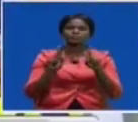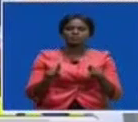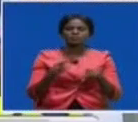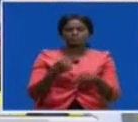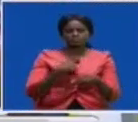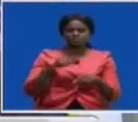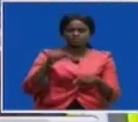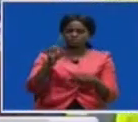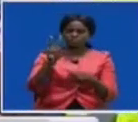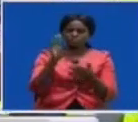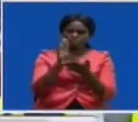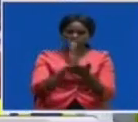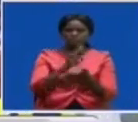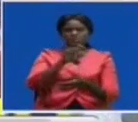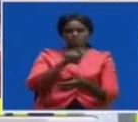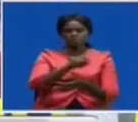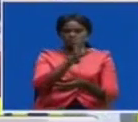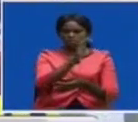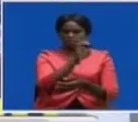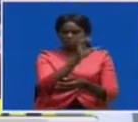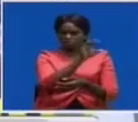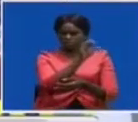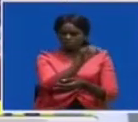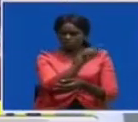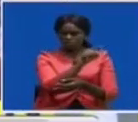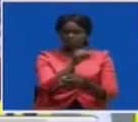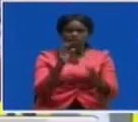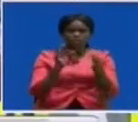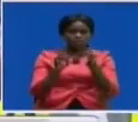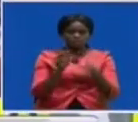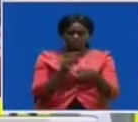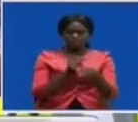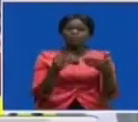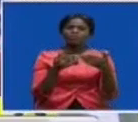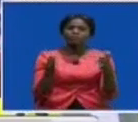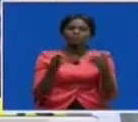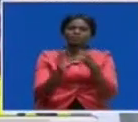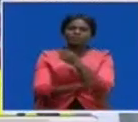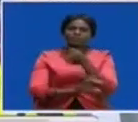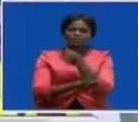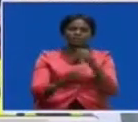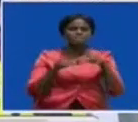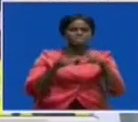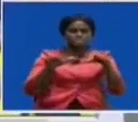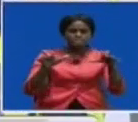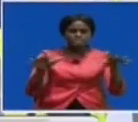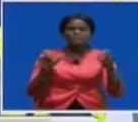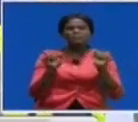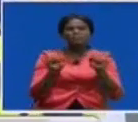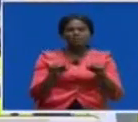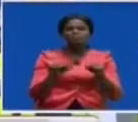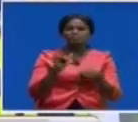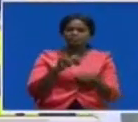2 billion from you. CEO, I need 2 billion from you. So if we can open up countrywide, we can